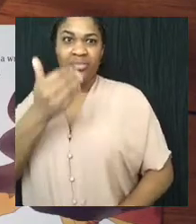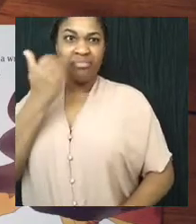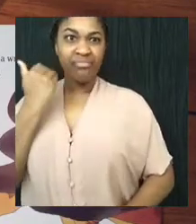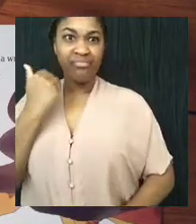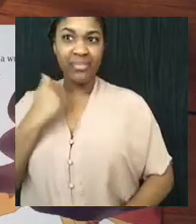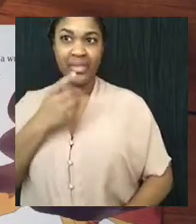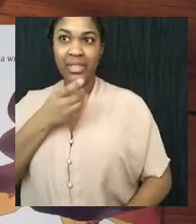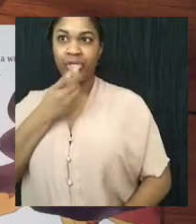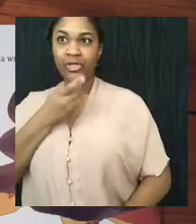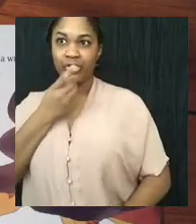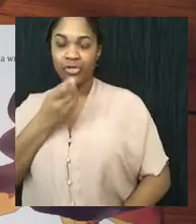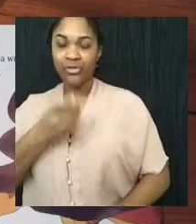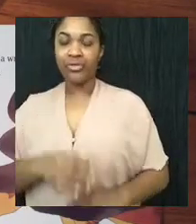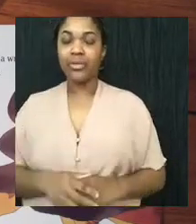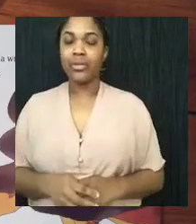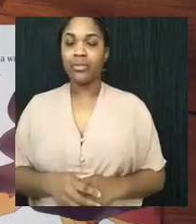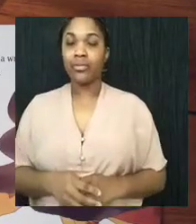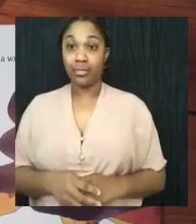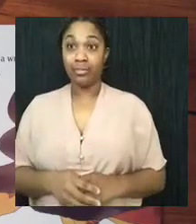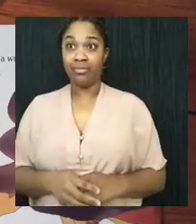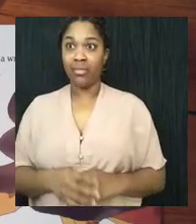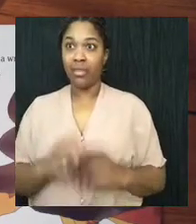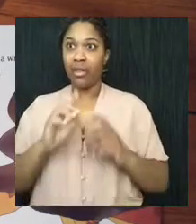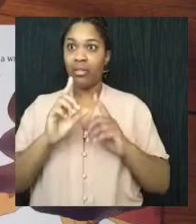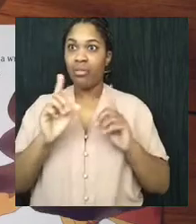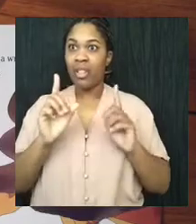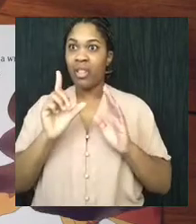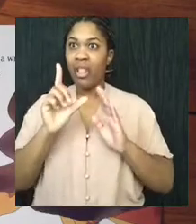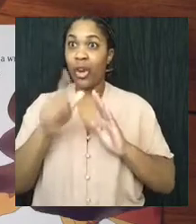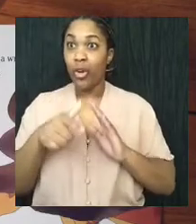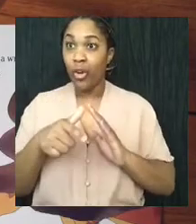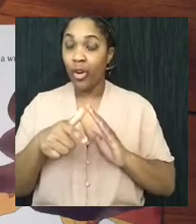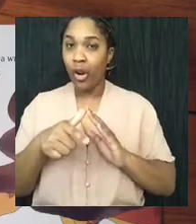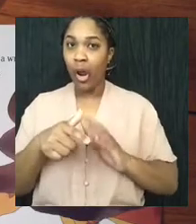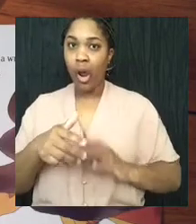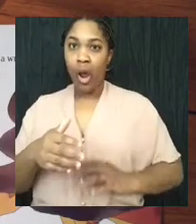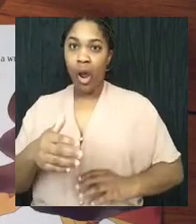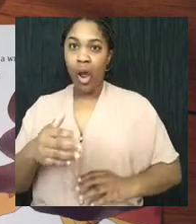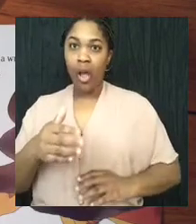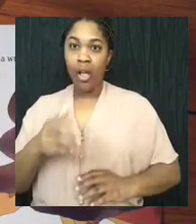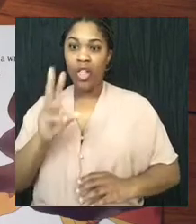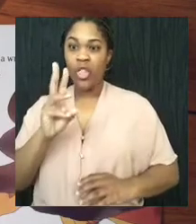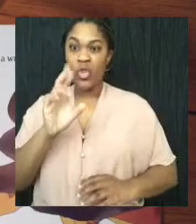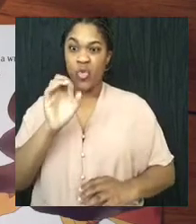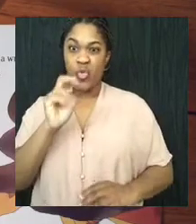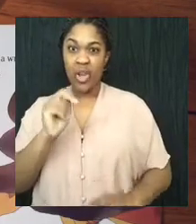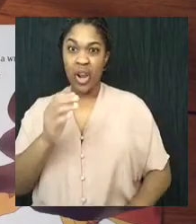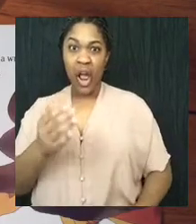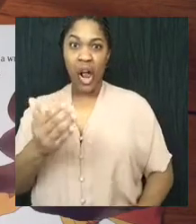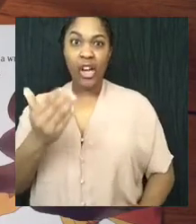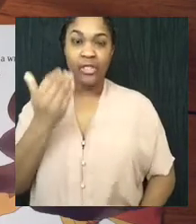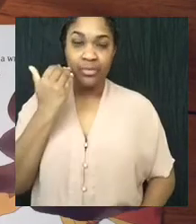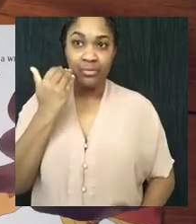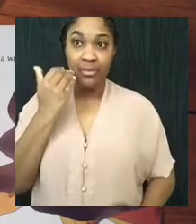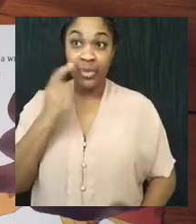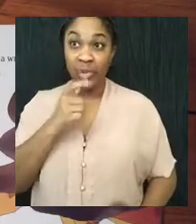dinner. Still later, the wren is eaten by a hawk.